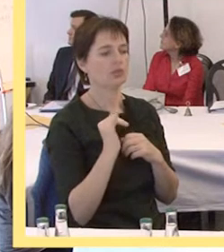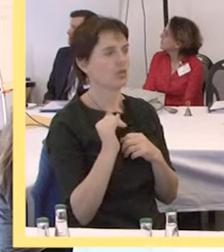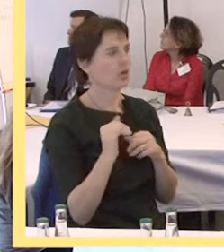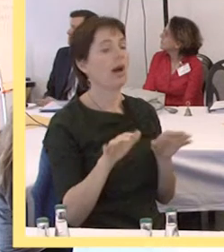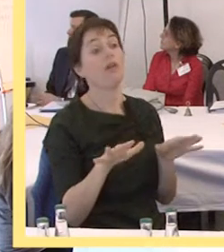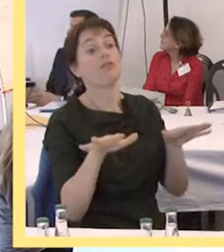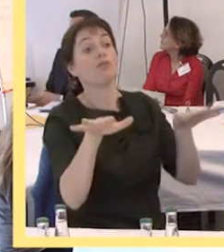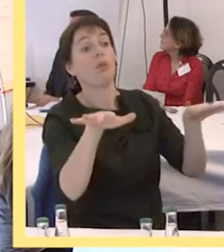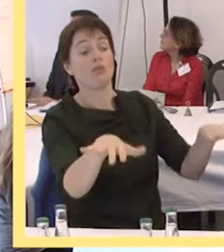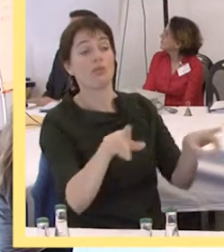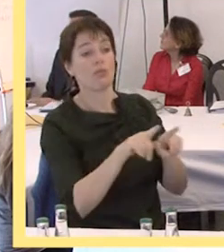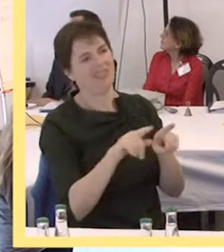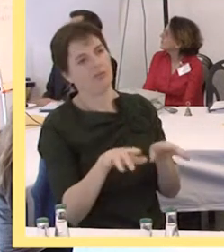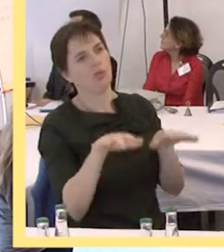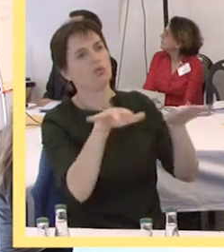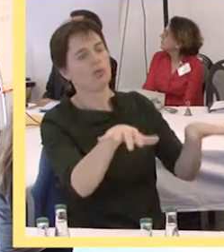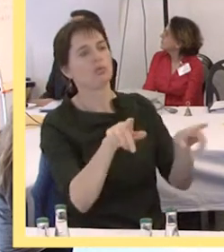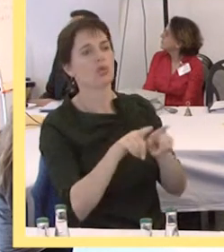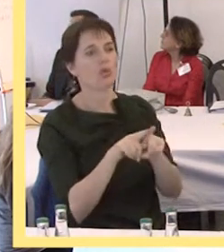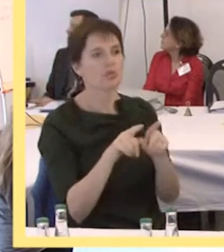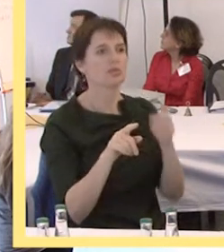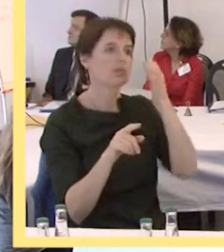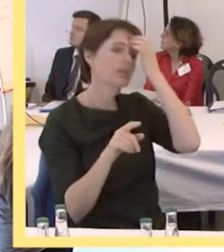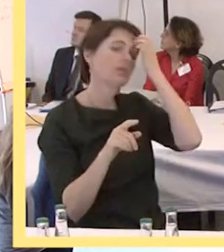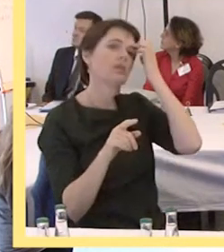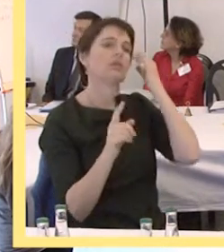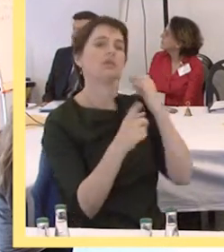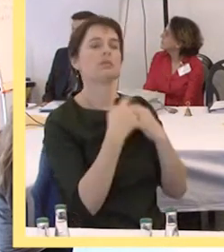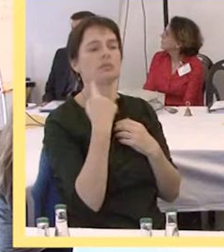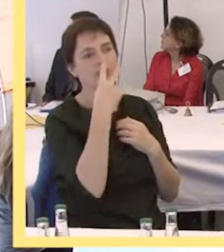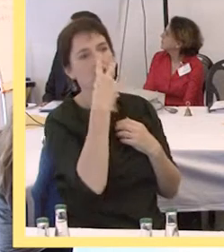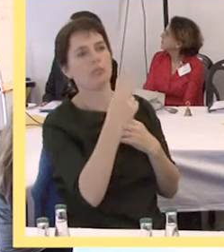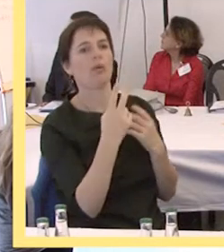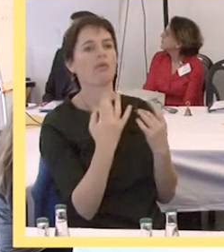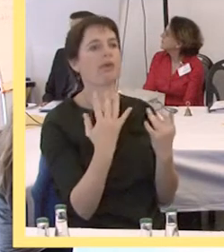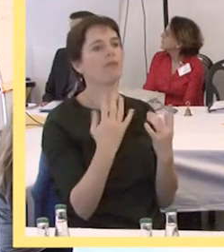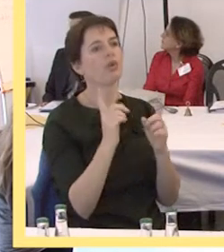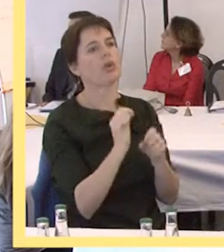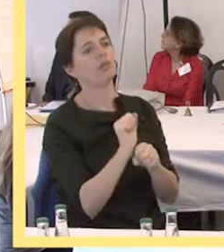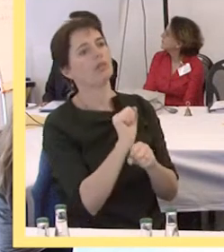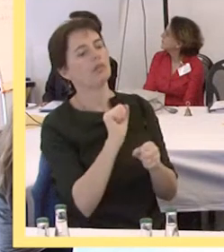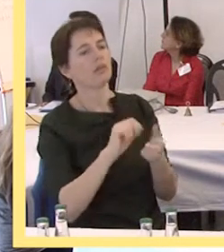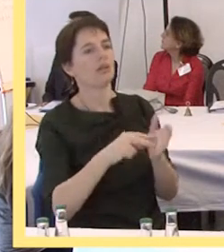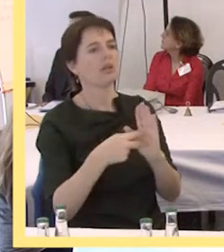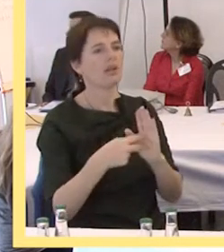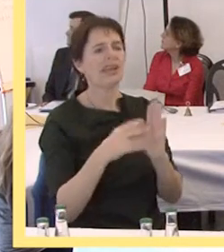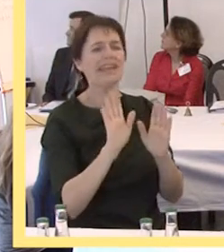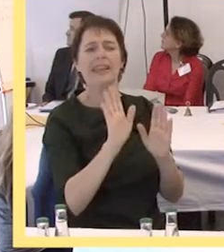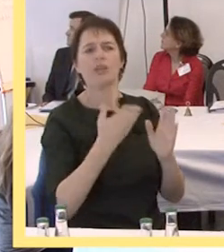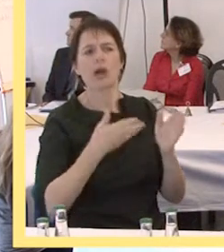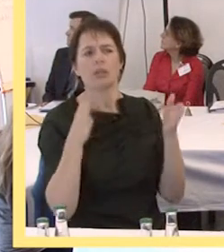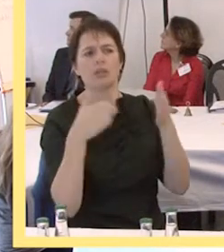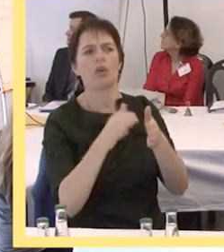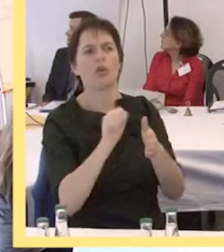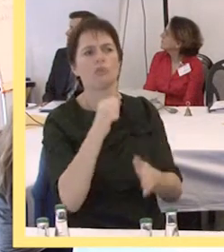technical implications of flooding, what has to be done in a technical way, less on in a